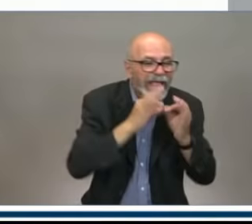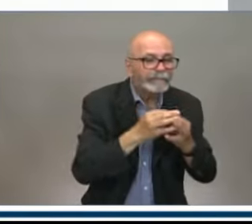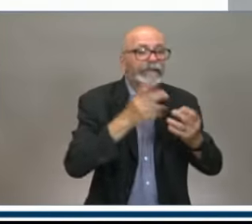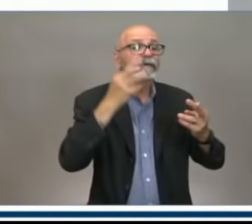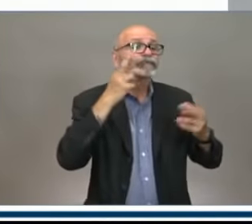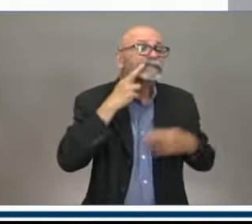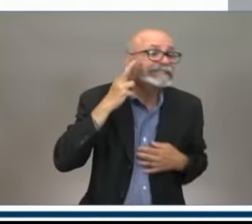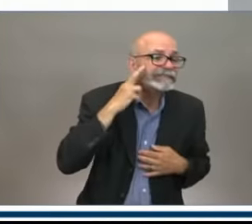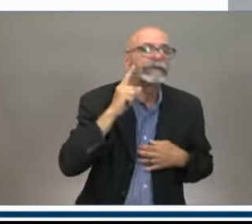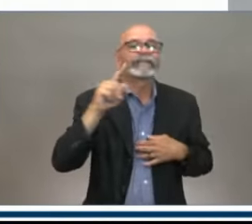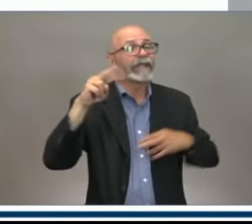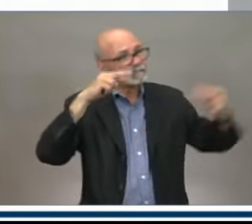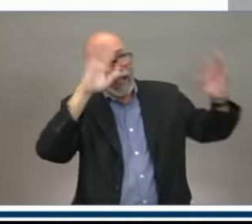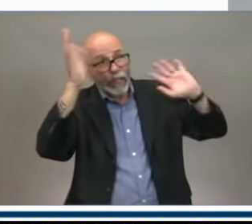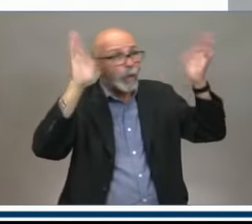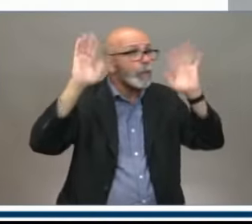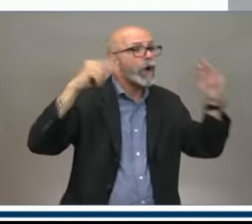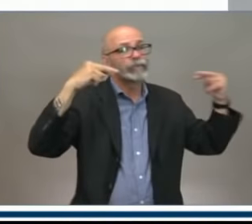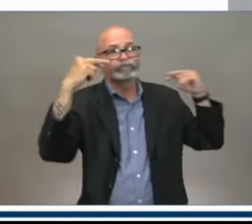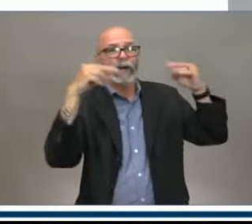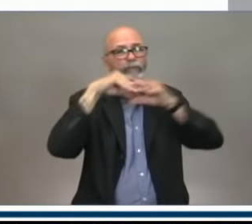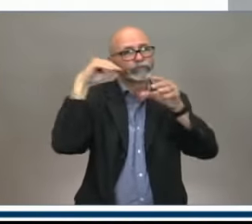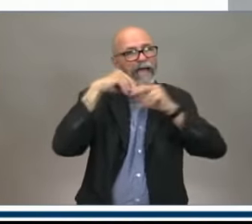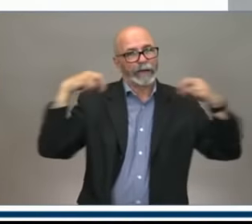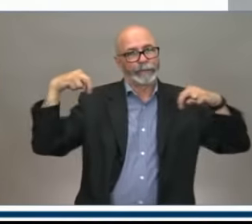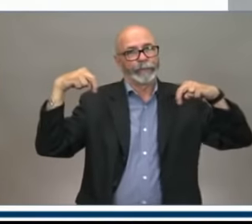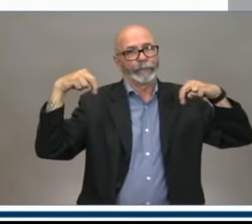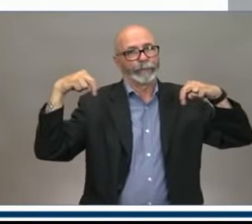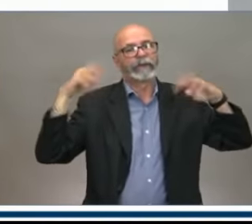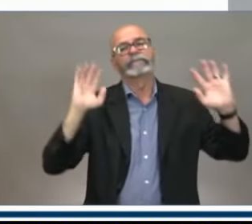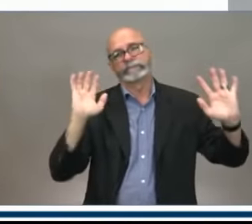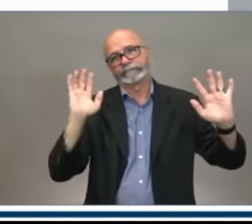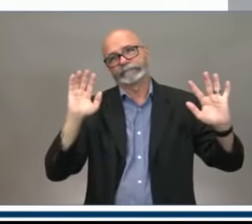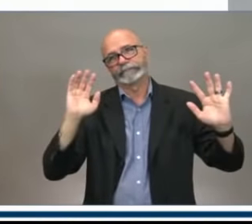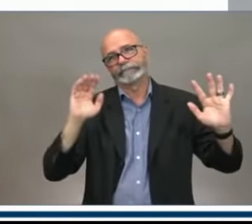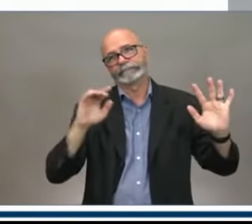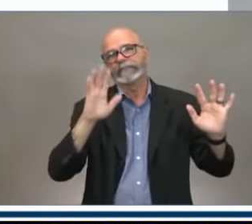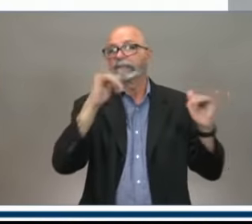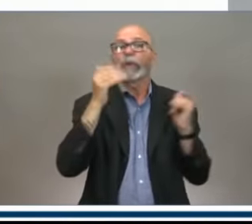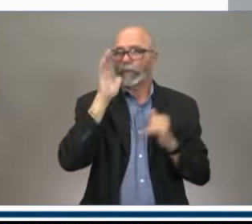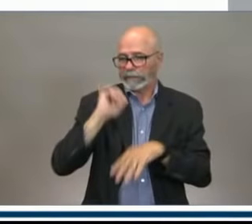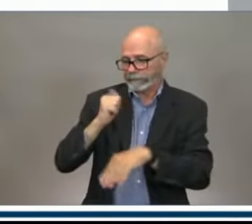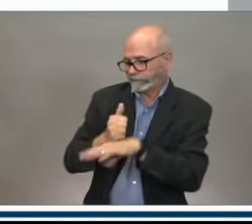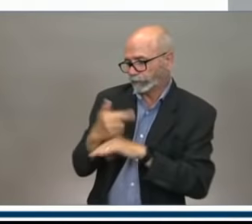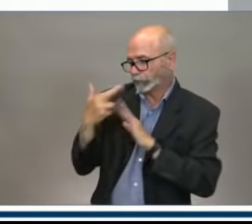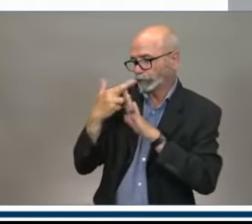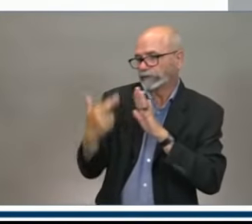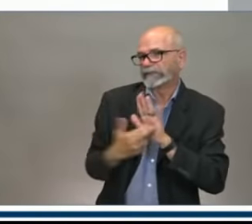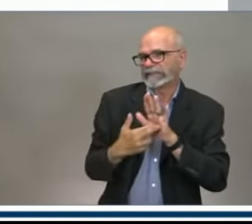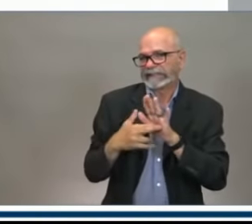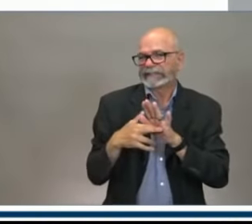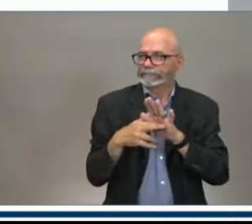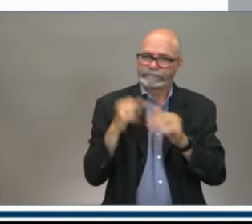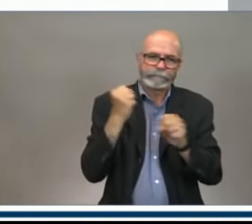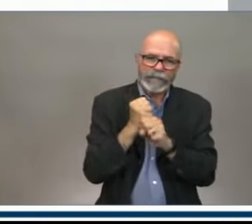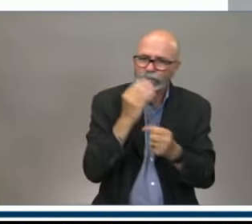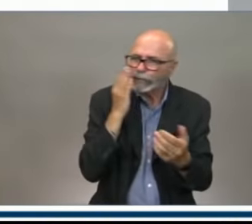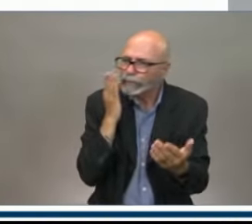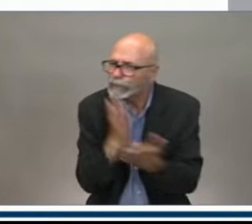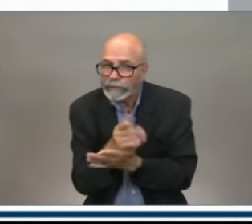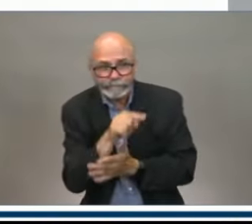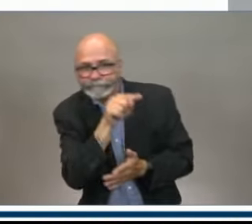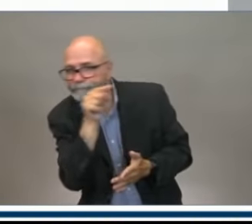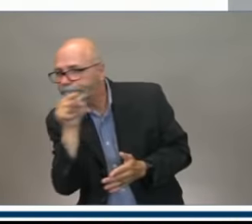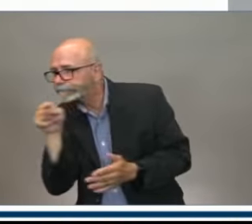be several measures to be put in place to ensure that we have an appropriate level of safety even as we start to allow